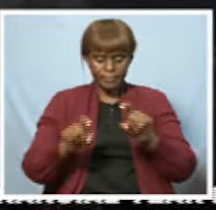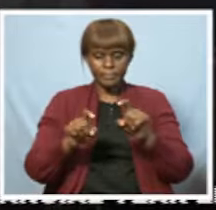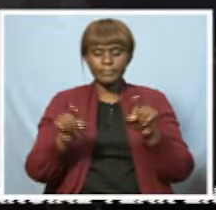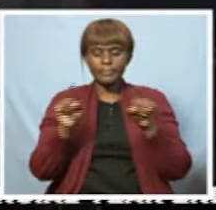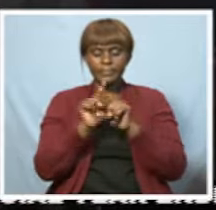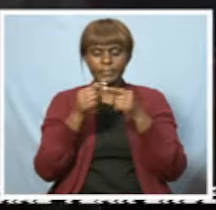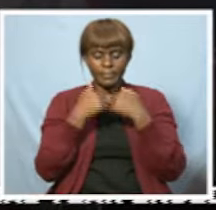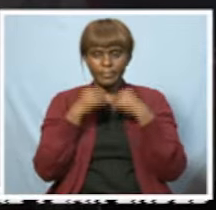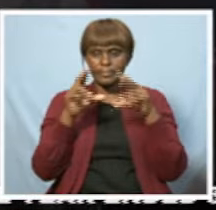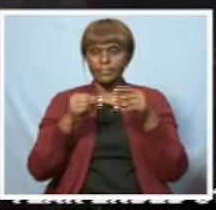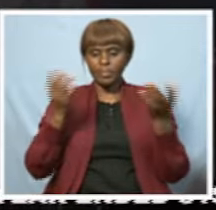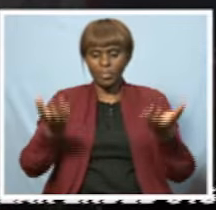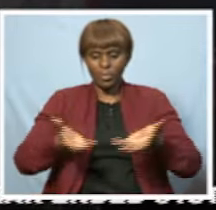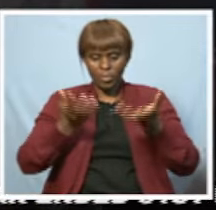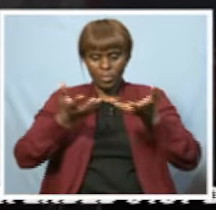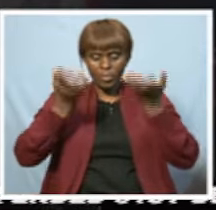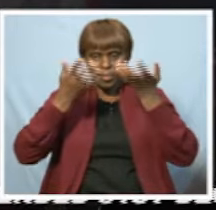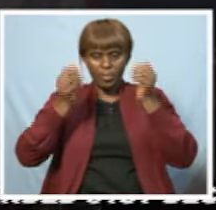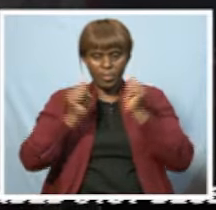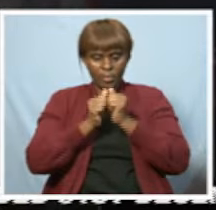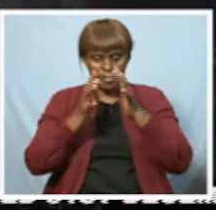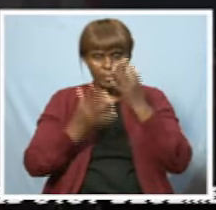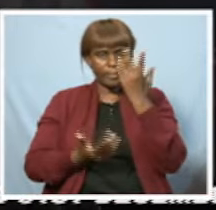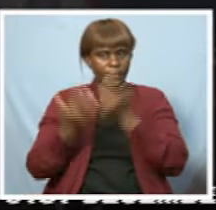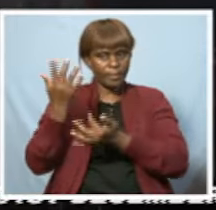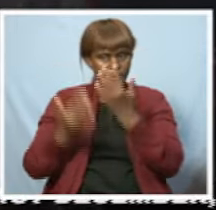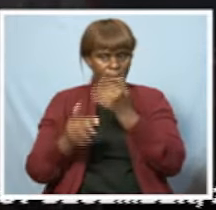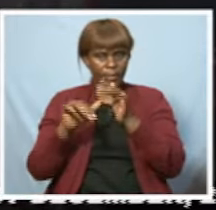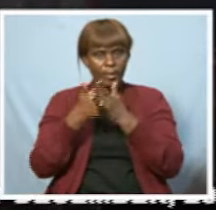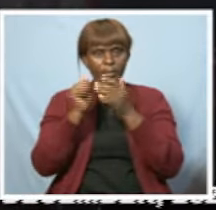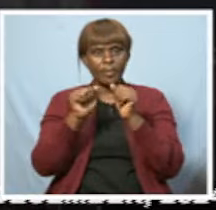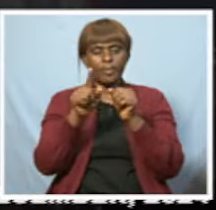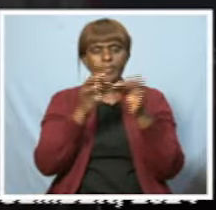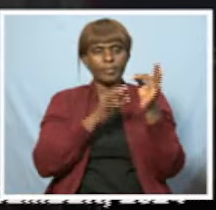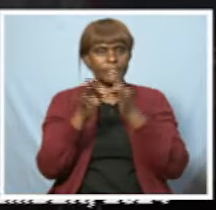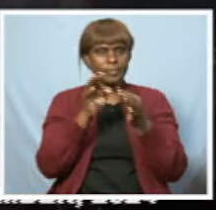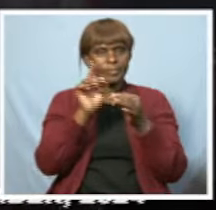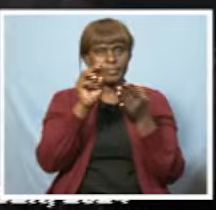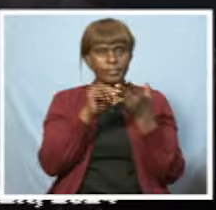no smoke without fire. How do you explain this